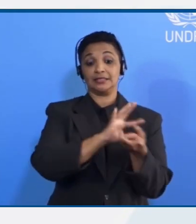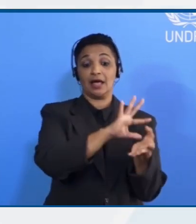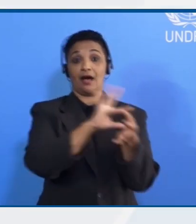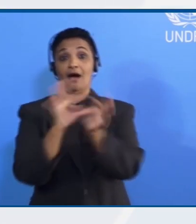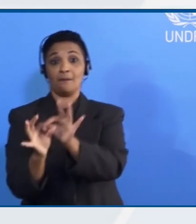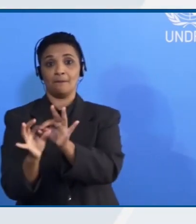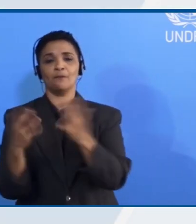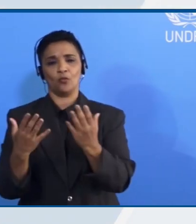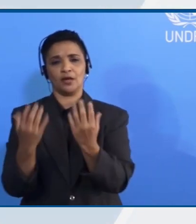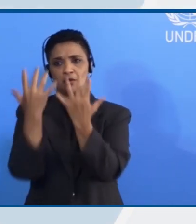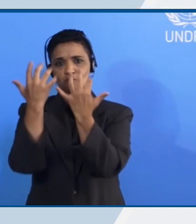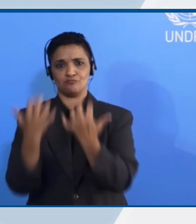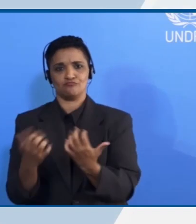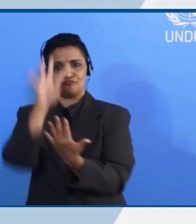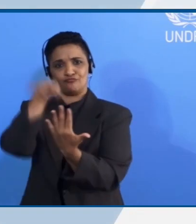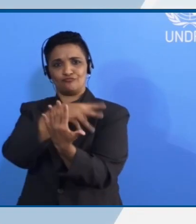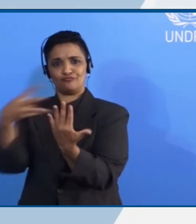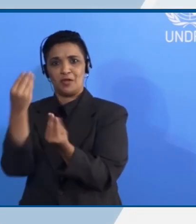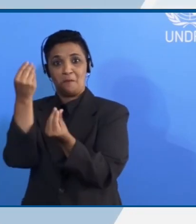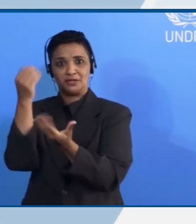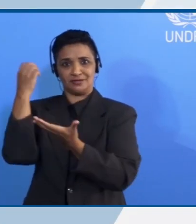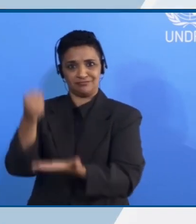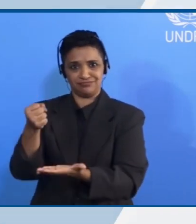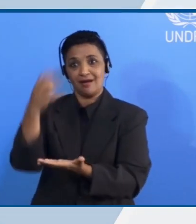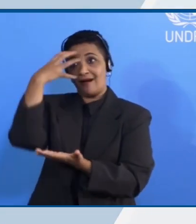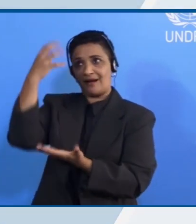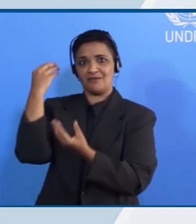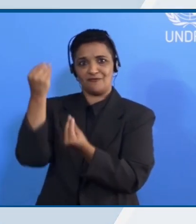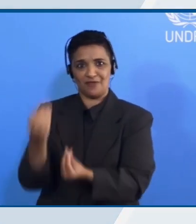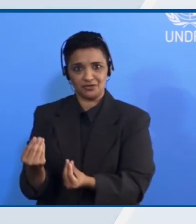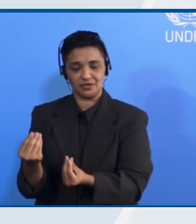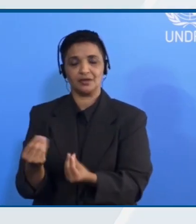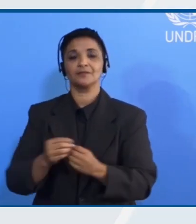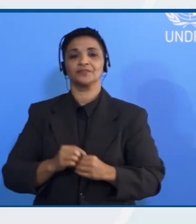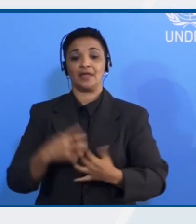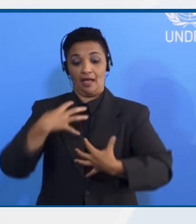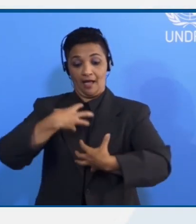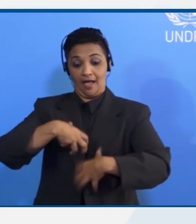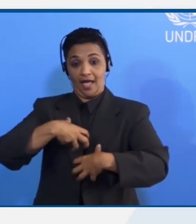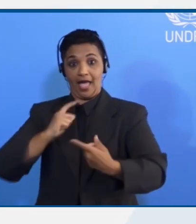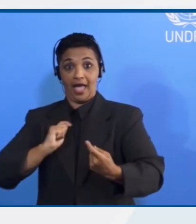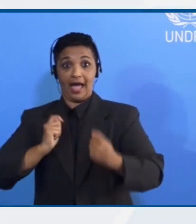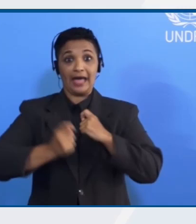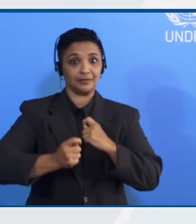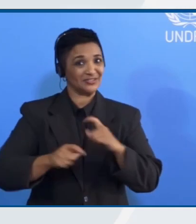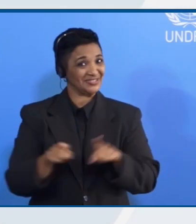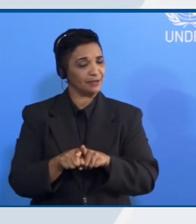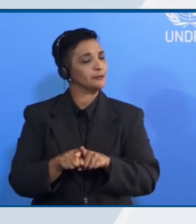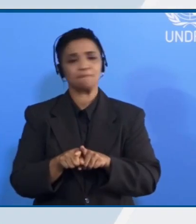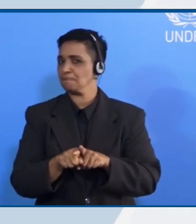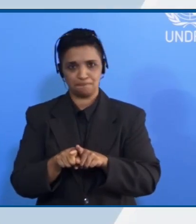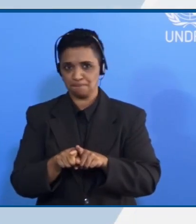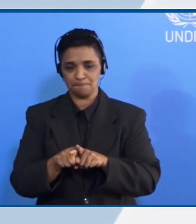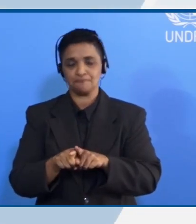budgets, government budgets. It unlocks public finance. Now, adaptation does not have the same privilege. What